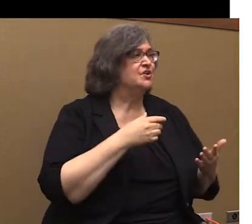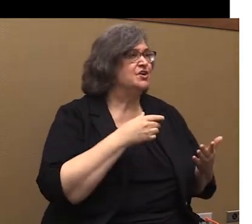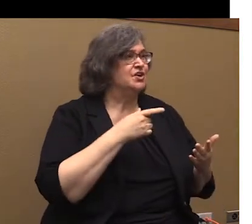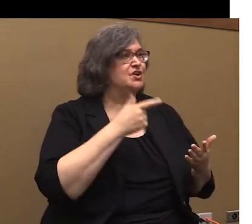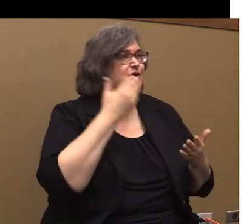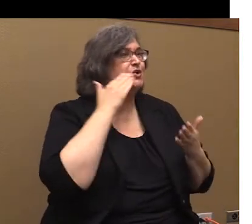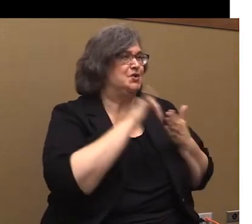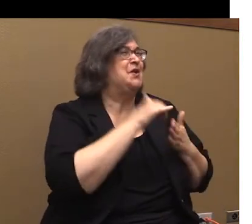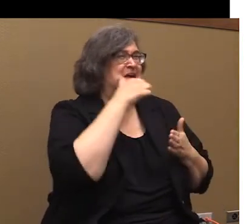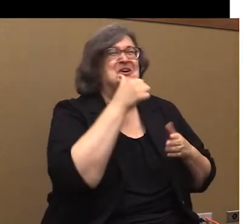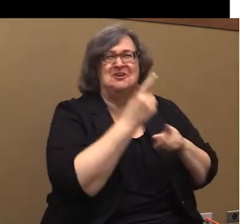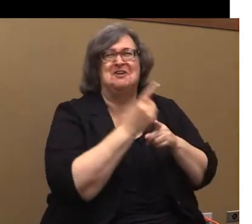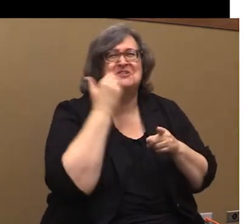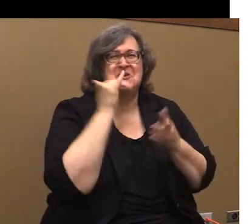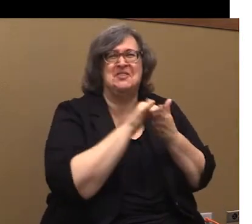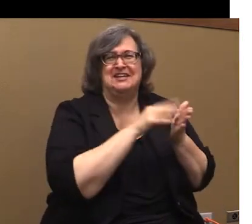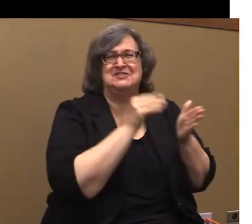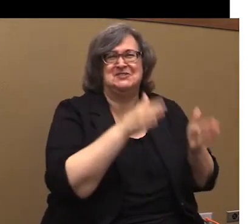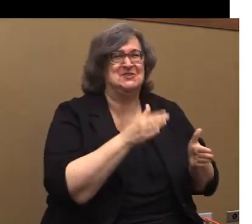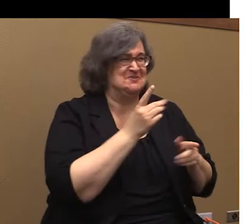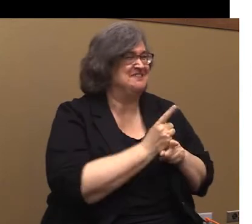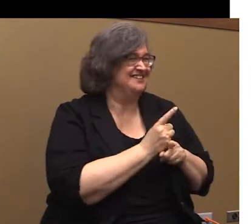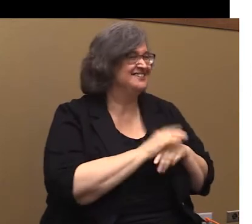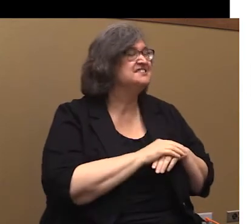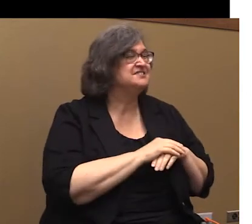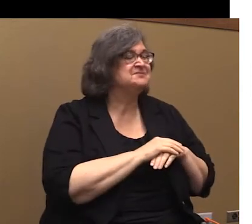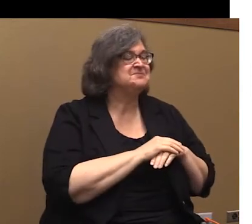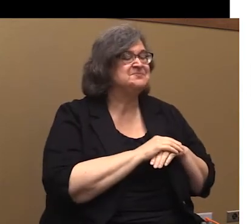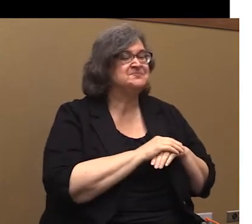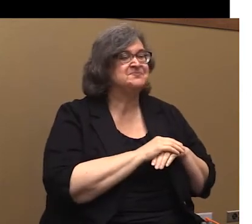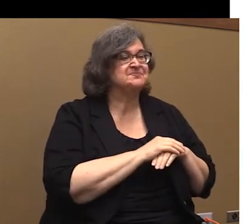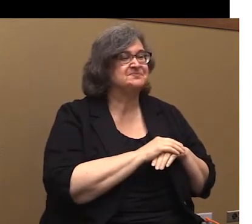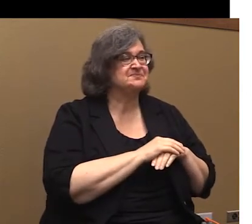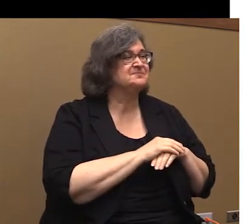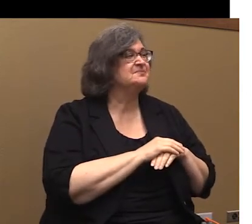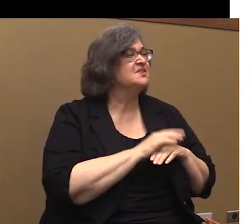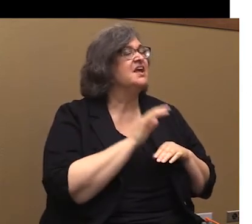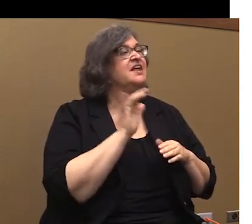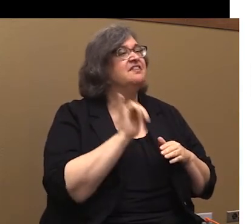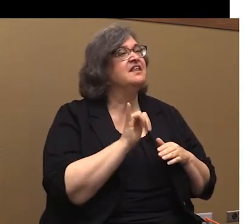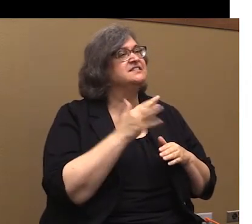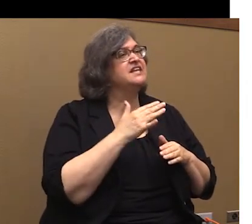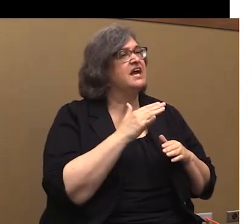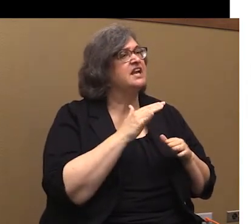know." Yeah, you guys know that girl, huh?